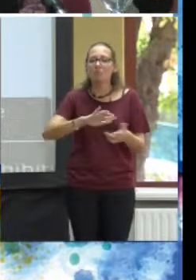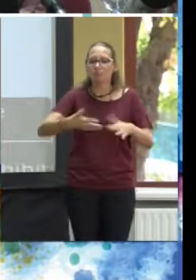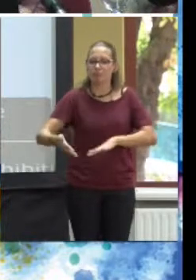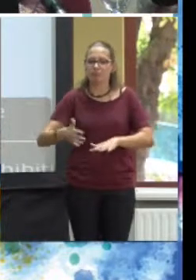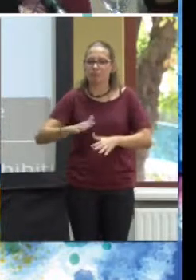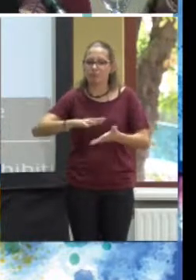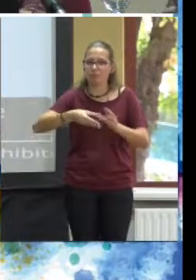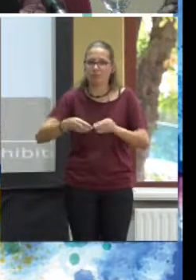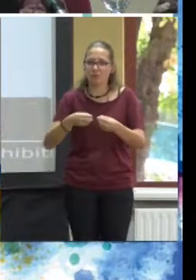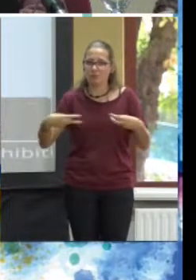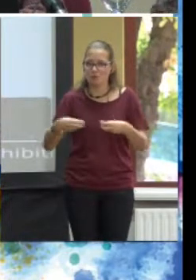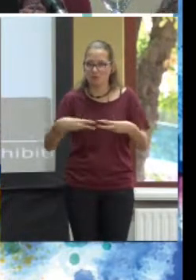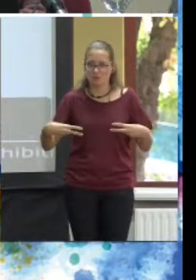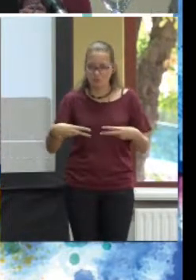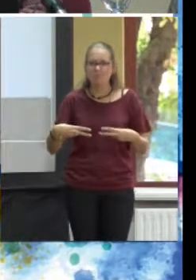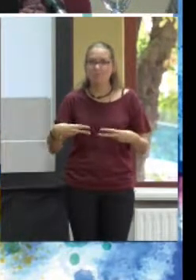using new technologies